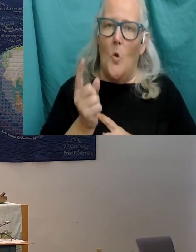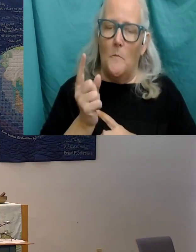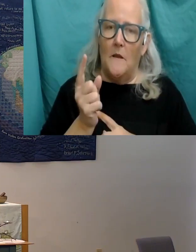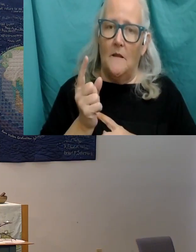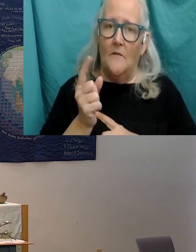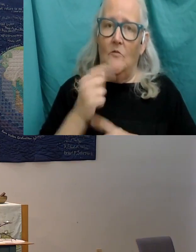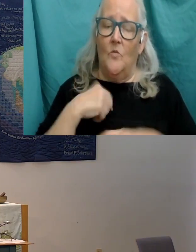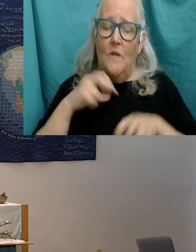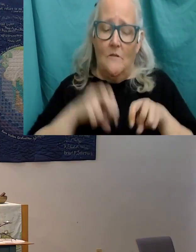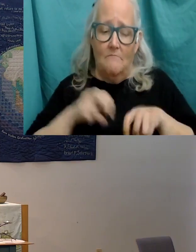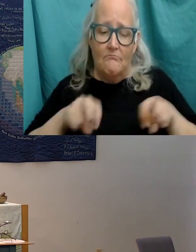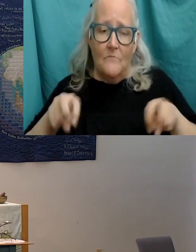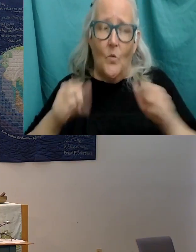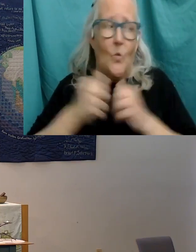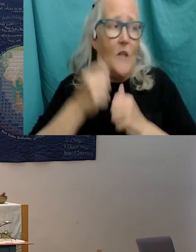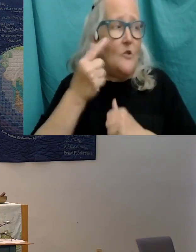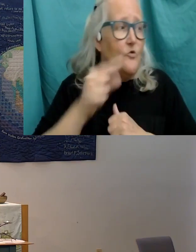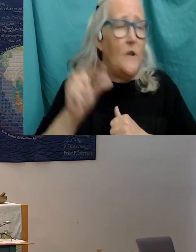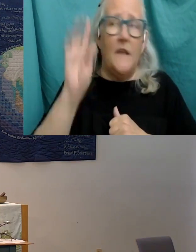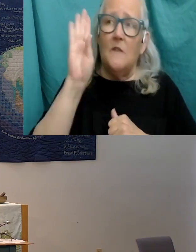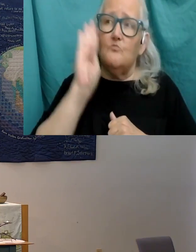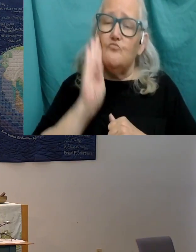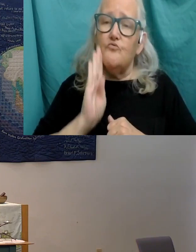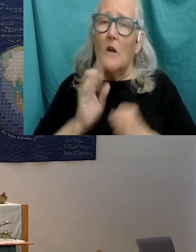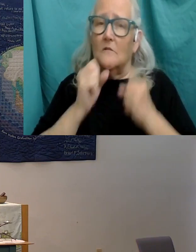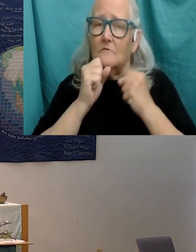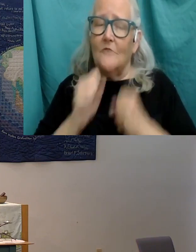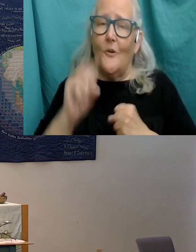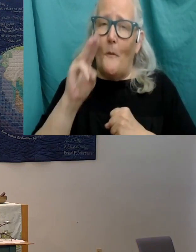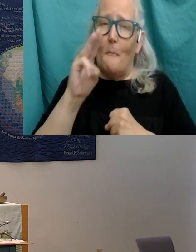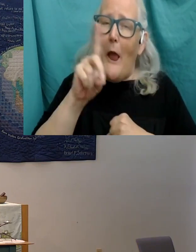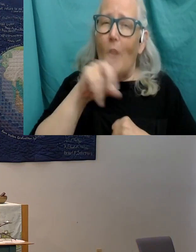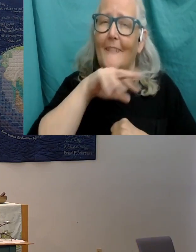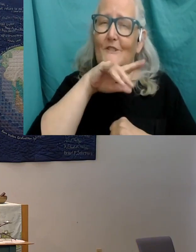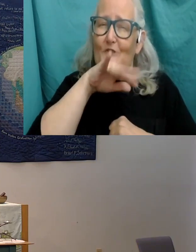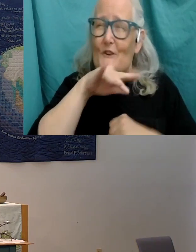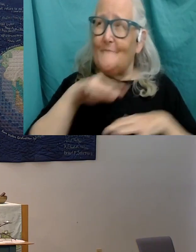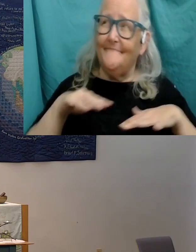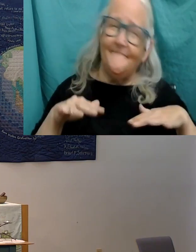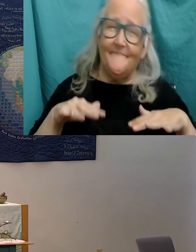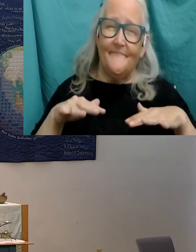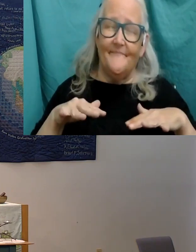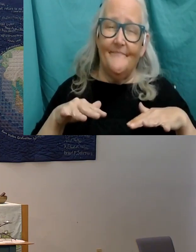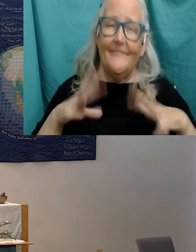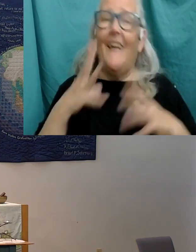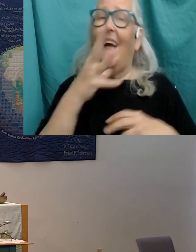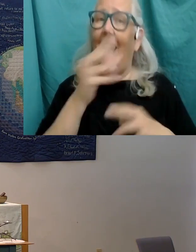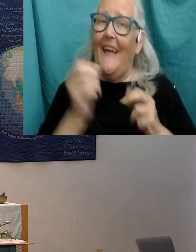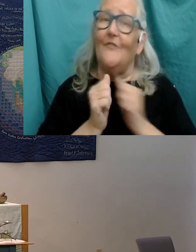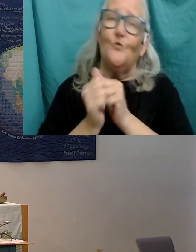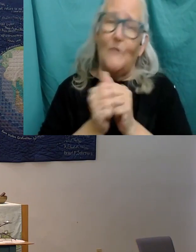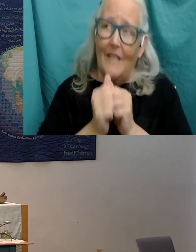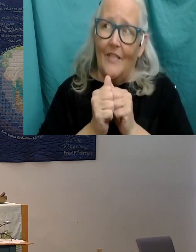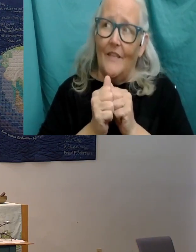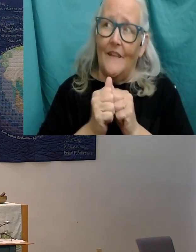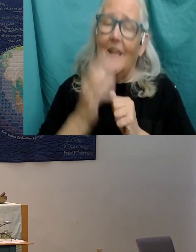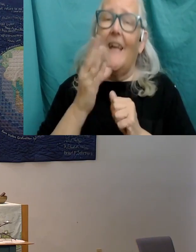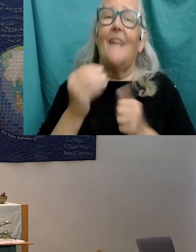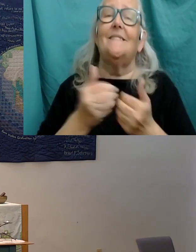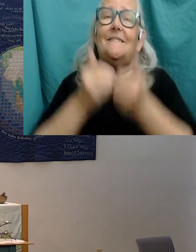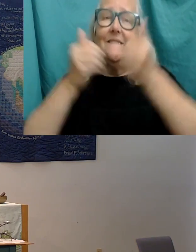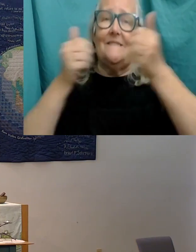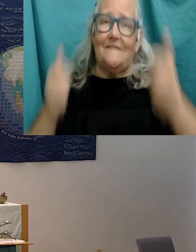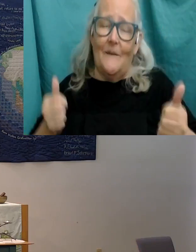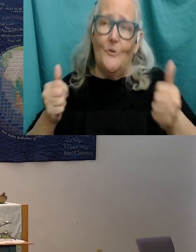brown, solid Maryland soil, yet also together and separately at sea. What can